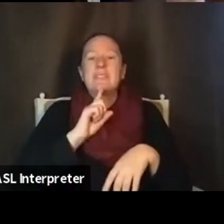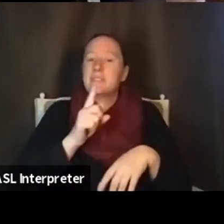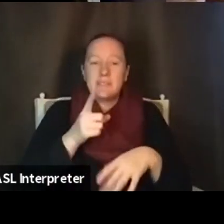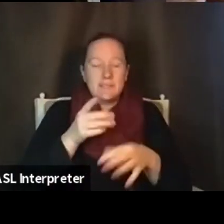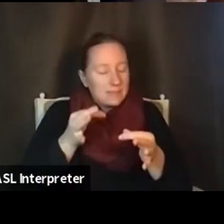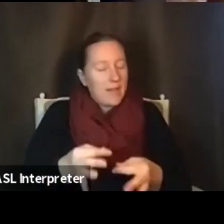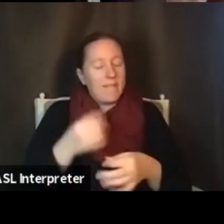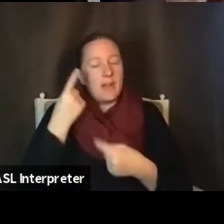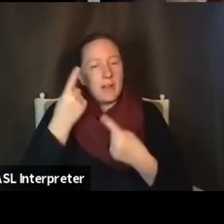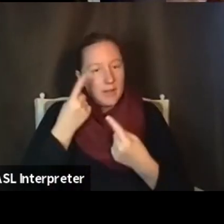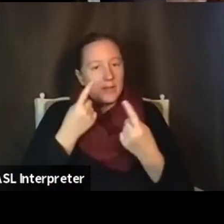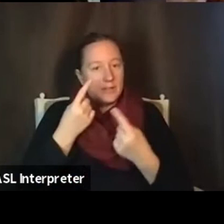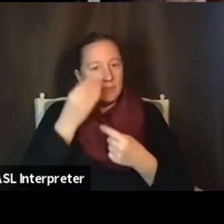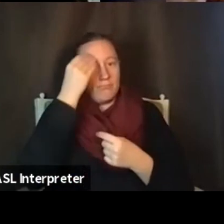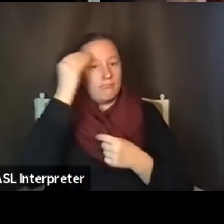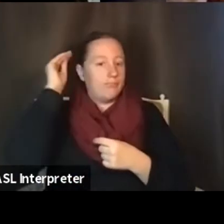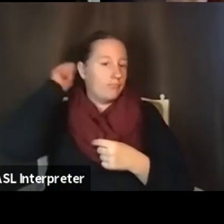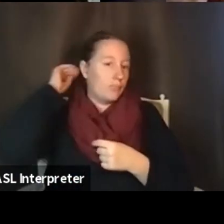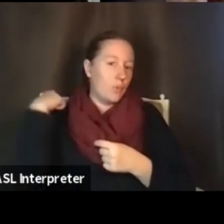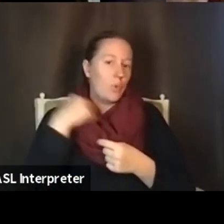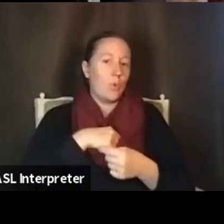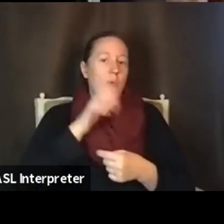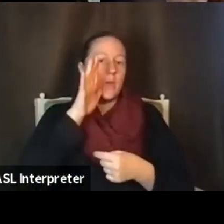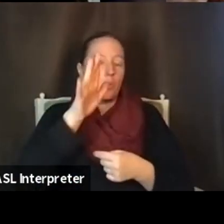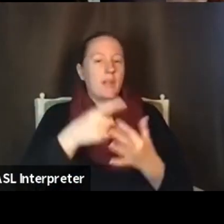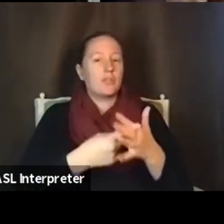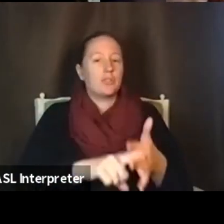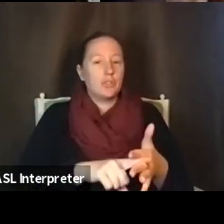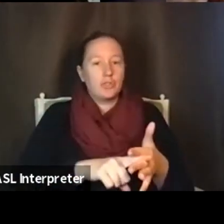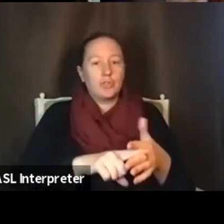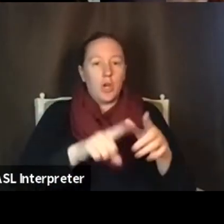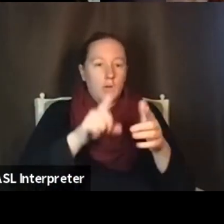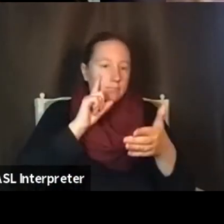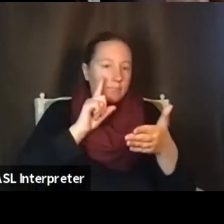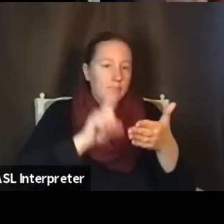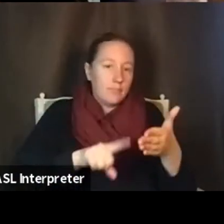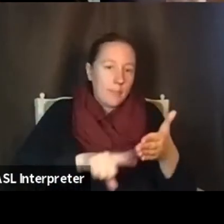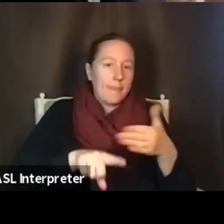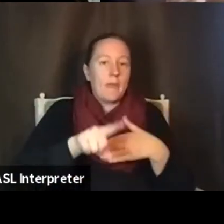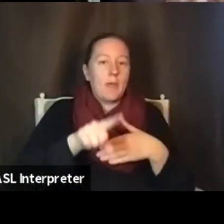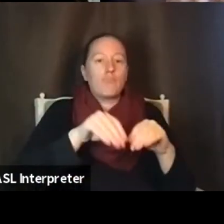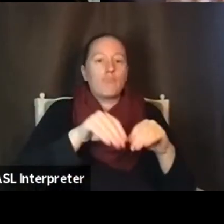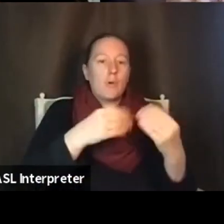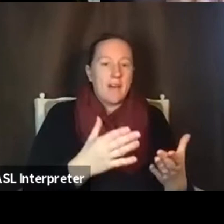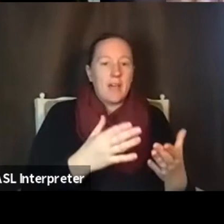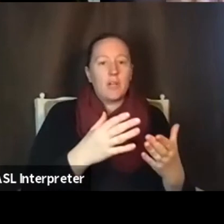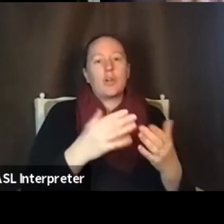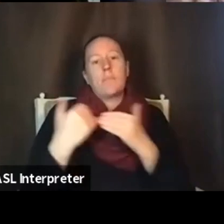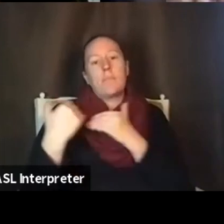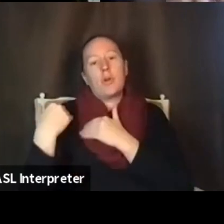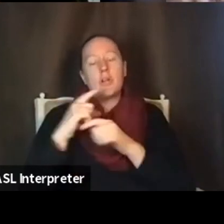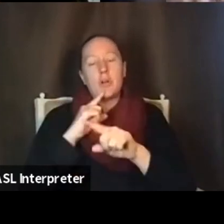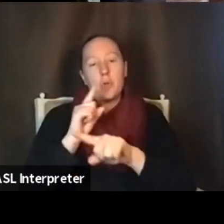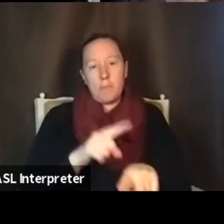think we'll start vetting this provider burden report that's halfway written and ready to go within the next week or